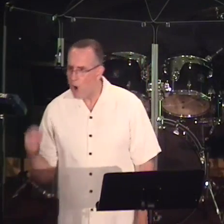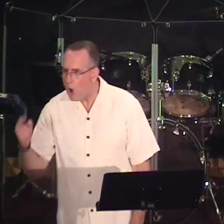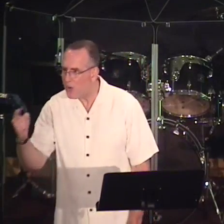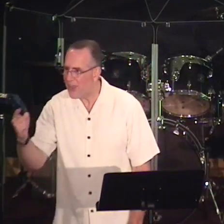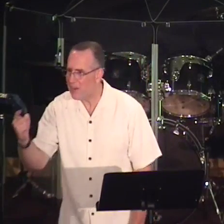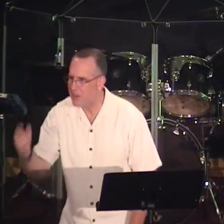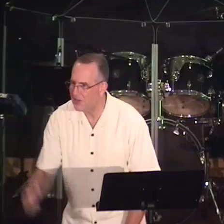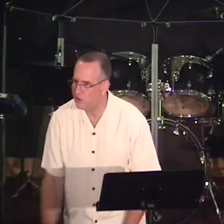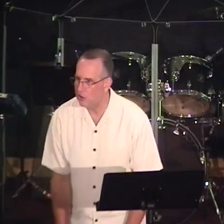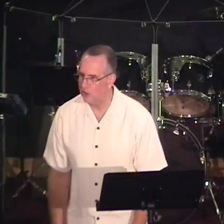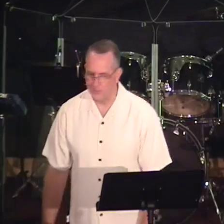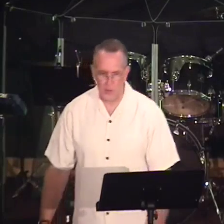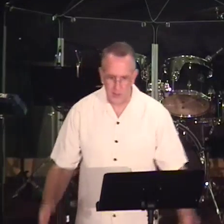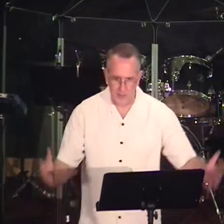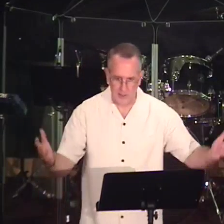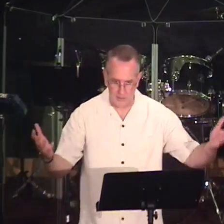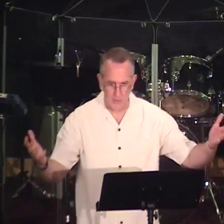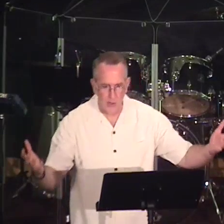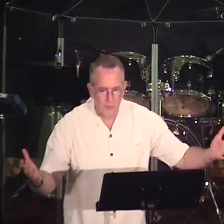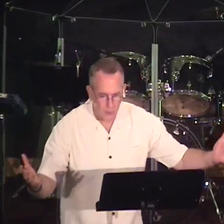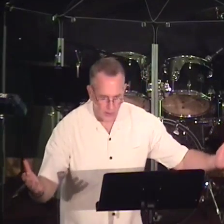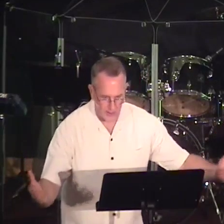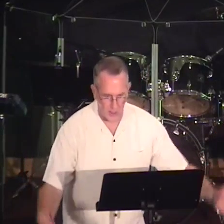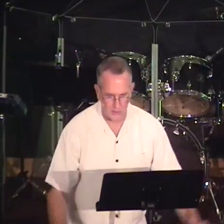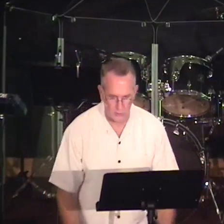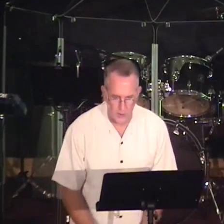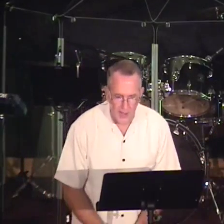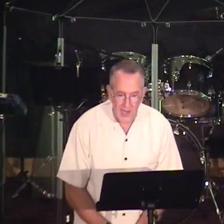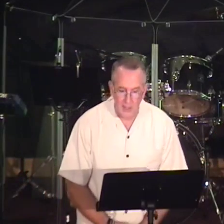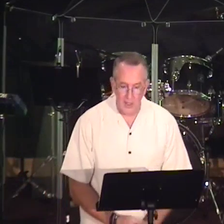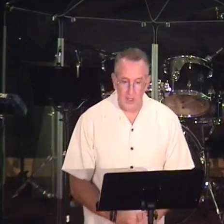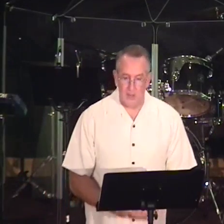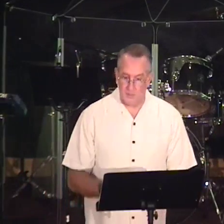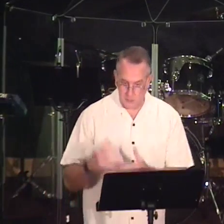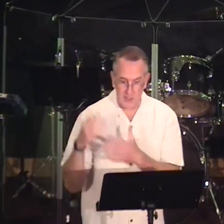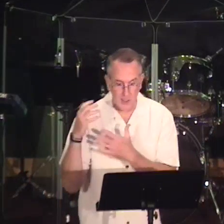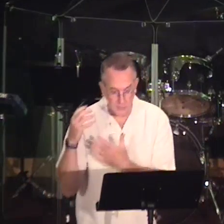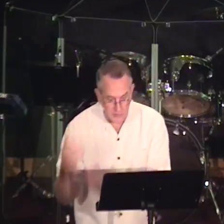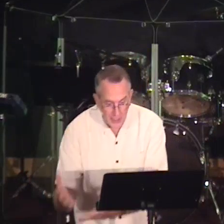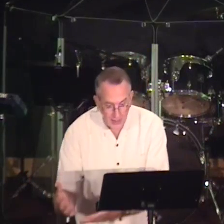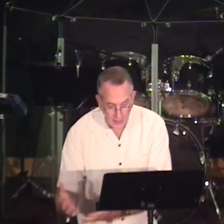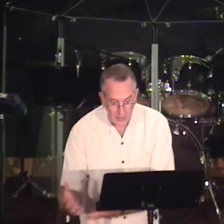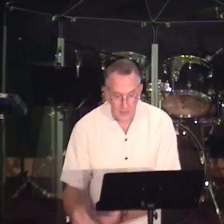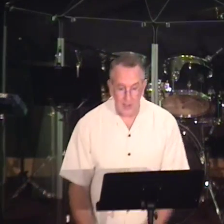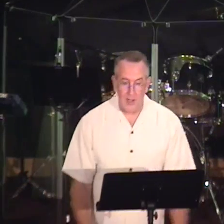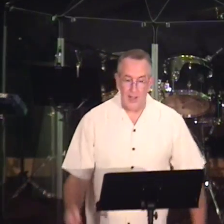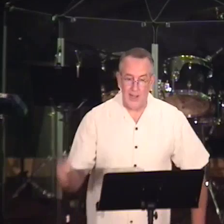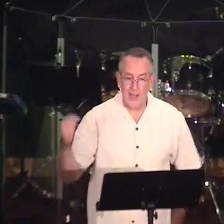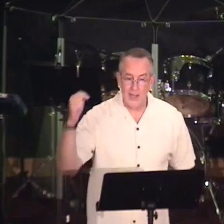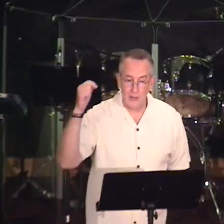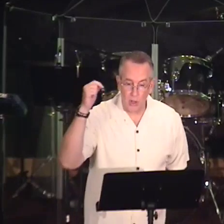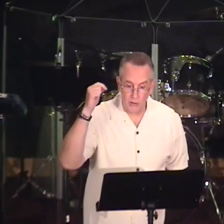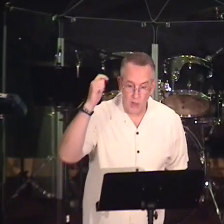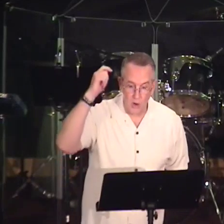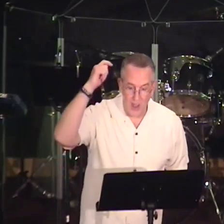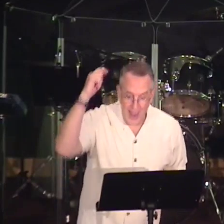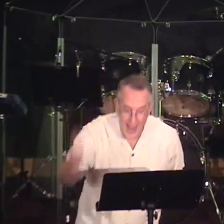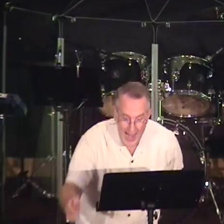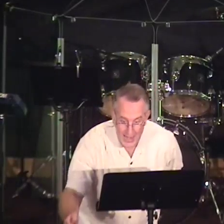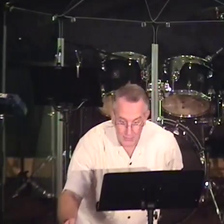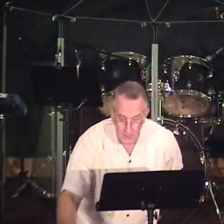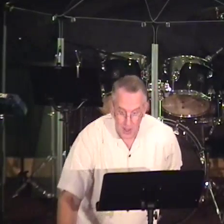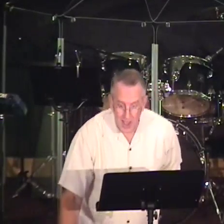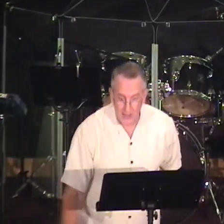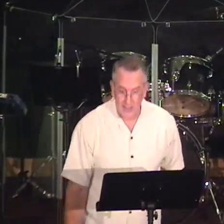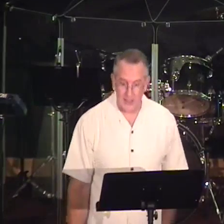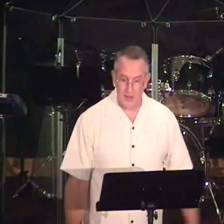What's wrong with that picture? Well, let me read for you. Colossians 1:8. Speaking of Jesus, he is also